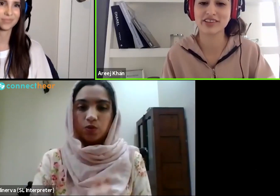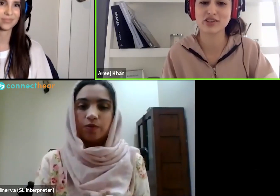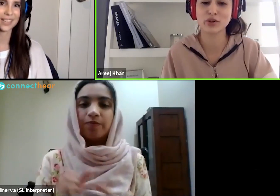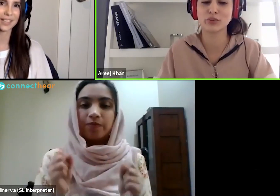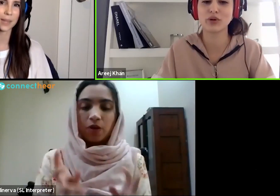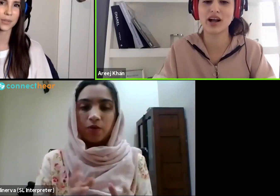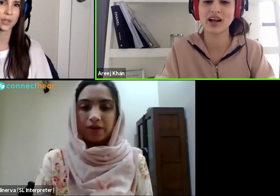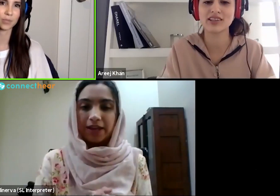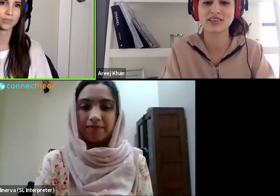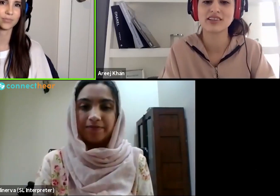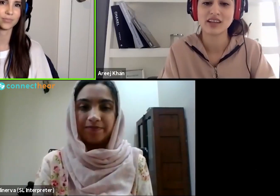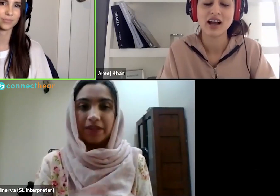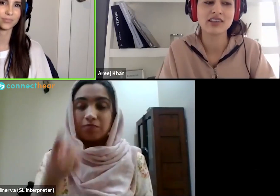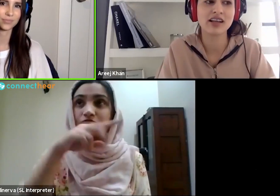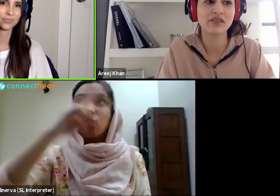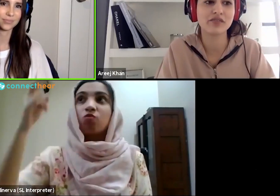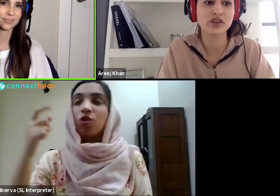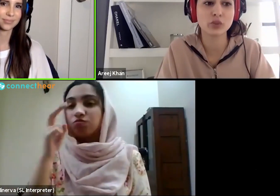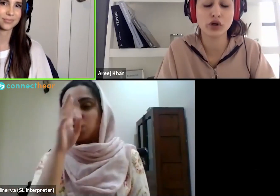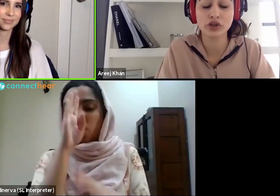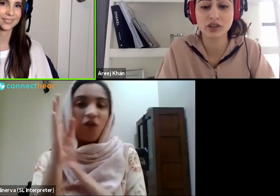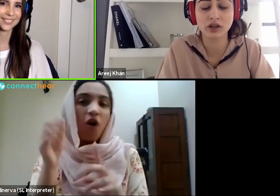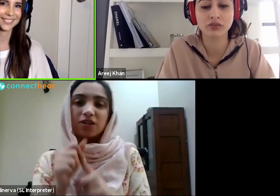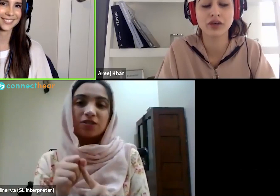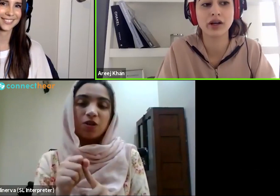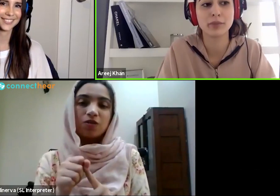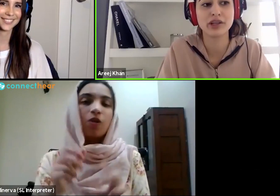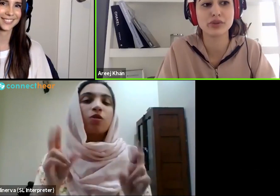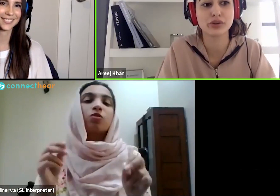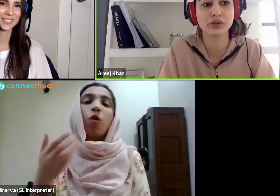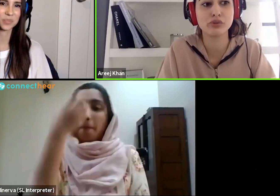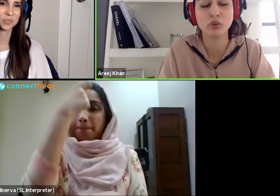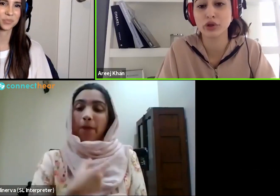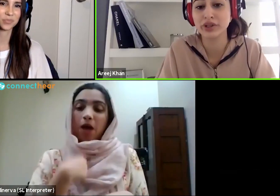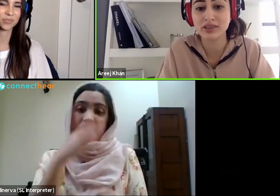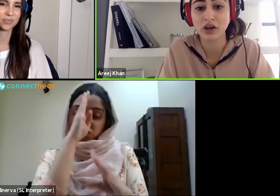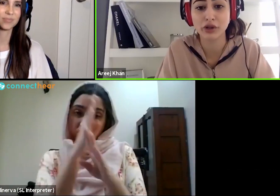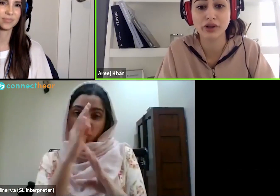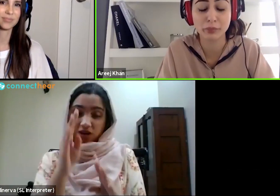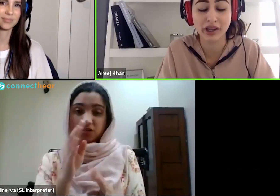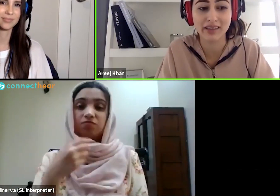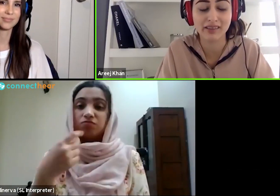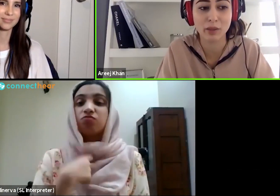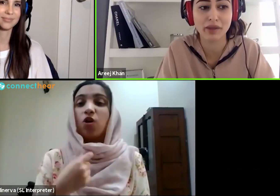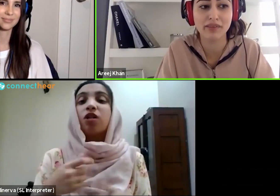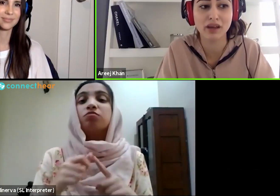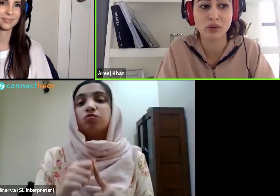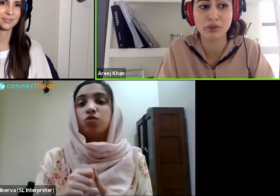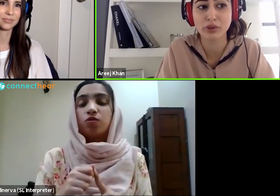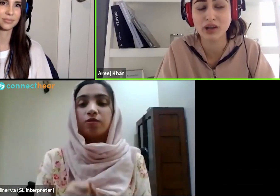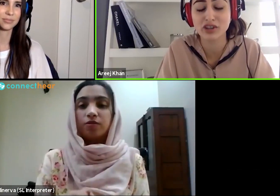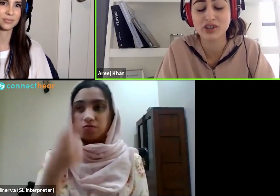else. Yes, so absolutely. I say that first work on yourself, make sure that you know what your needs are, you can communicate them, and